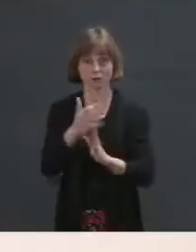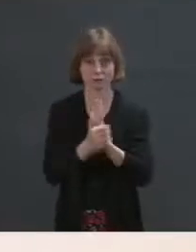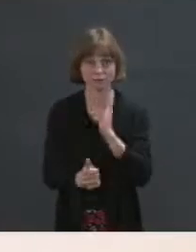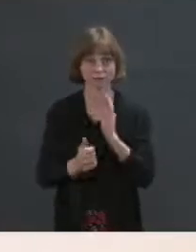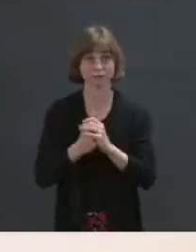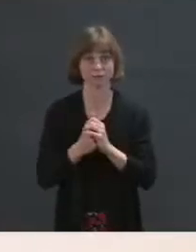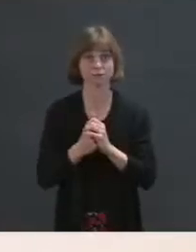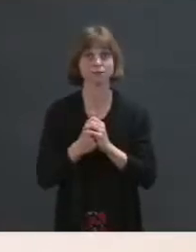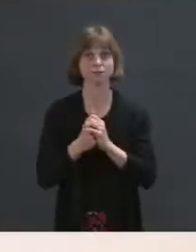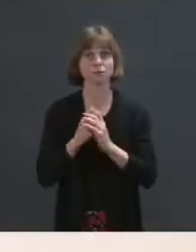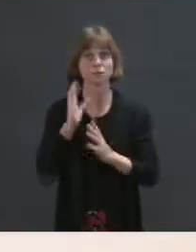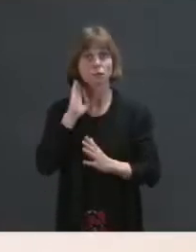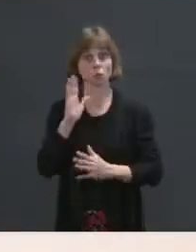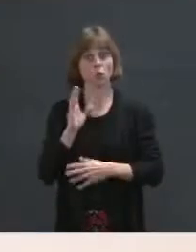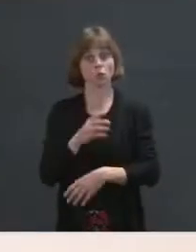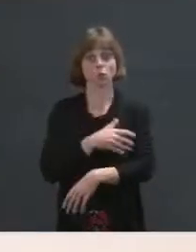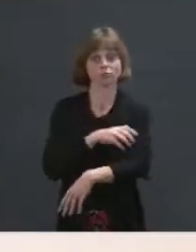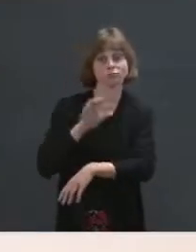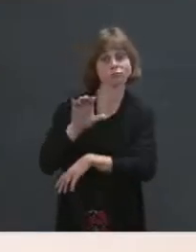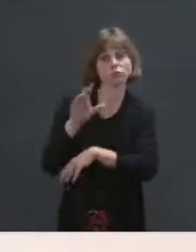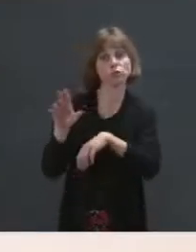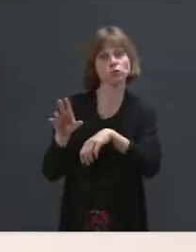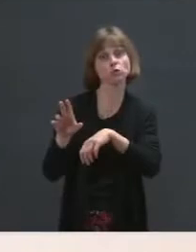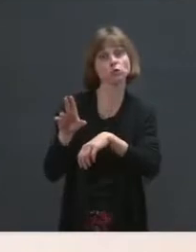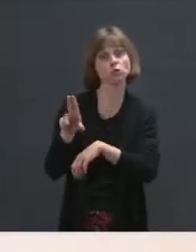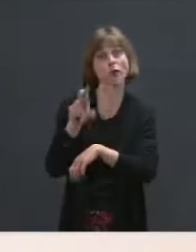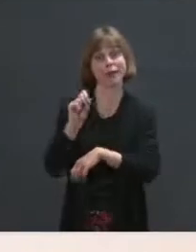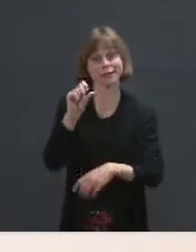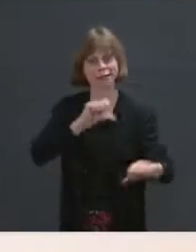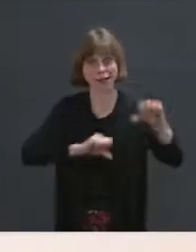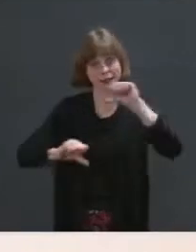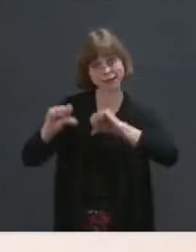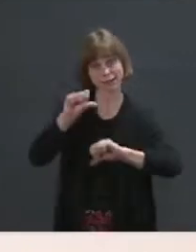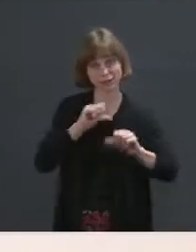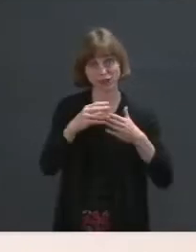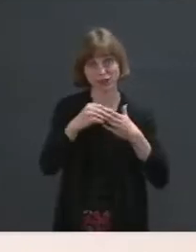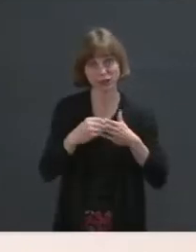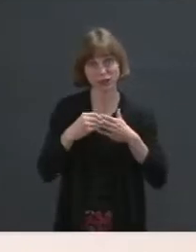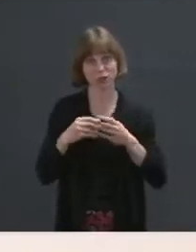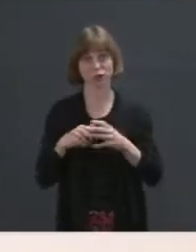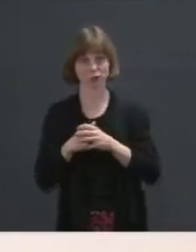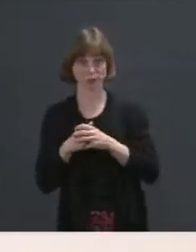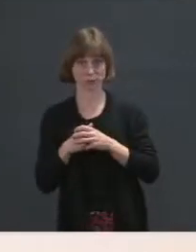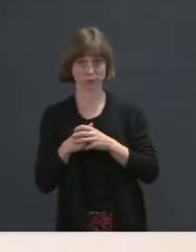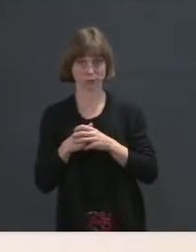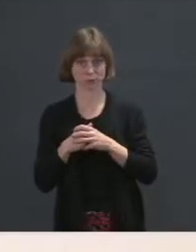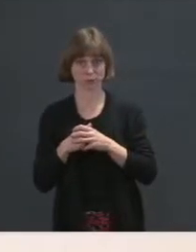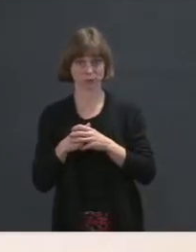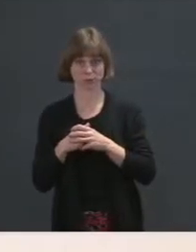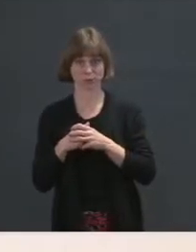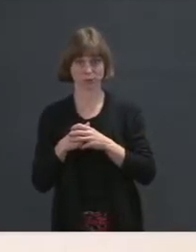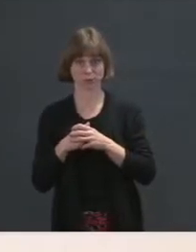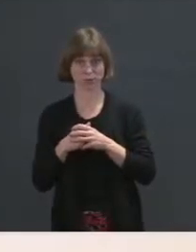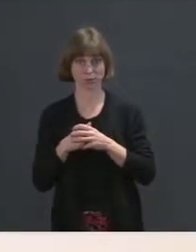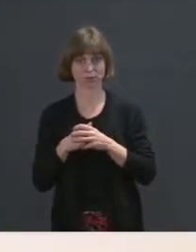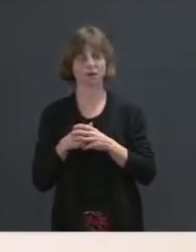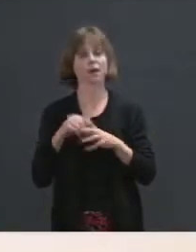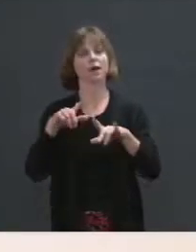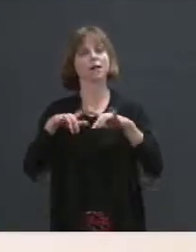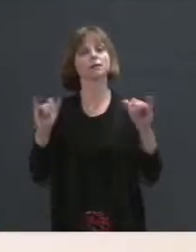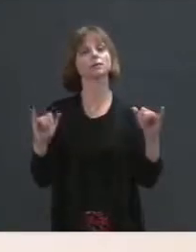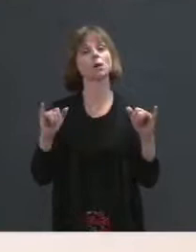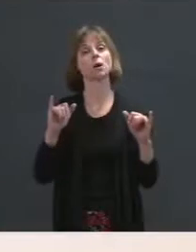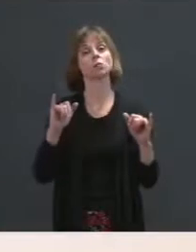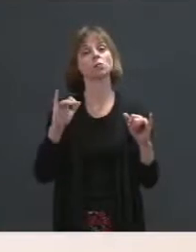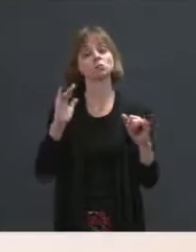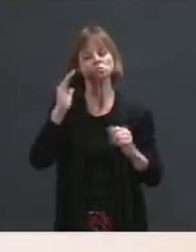leverage U.S. scientific leadership. It's going to further advance our research and development prowess. It will do so while also recognizing that our ability